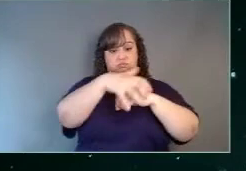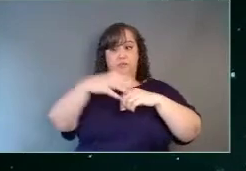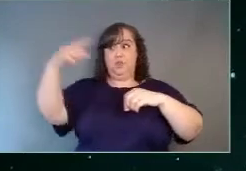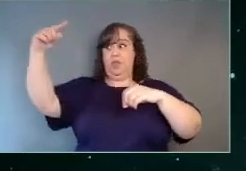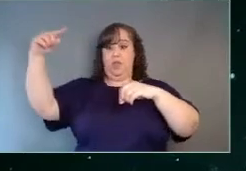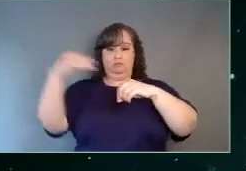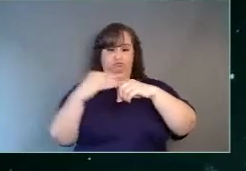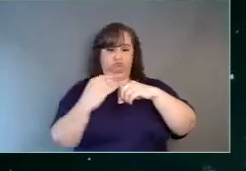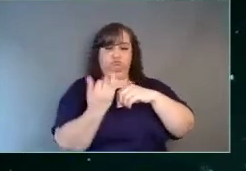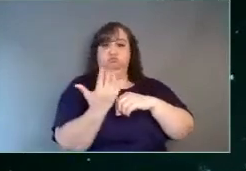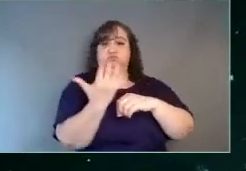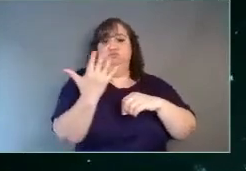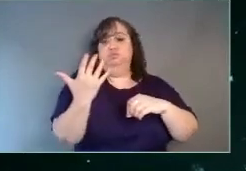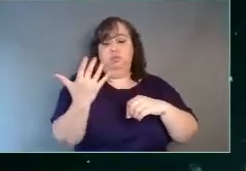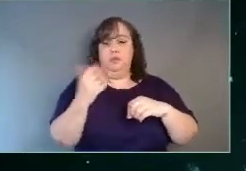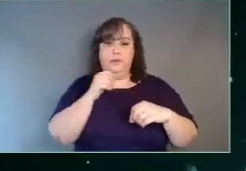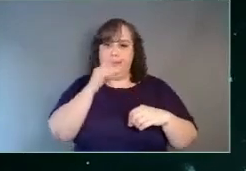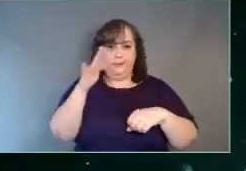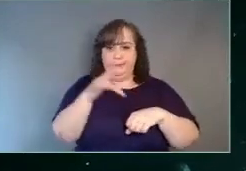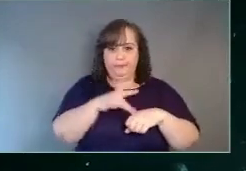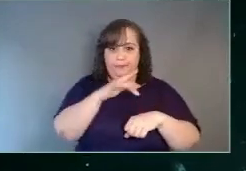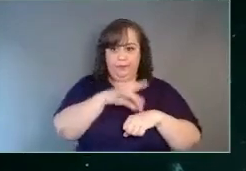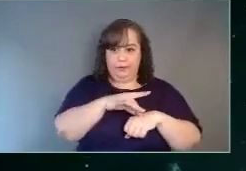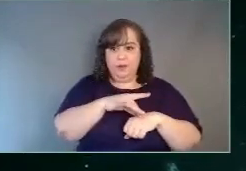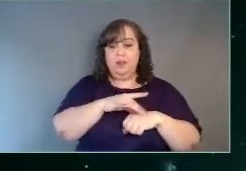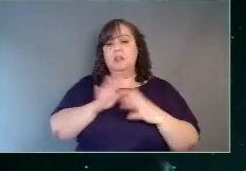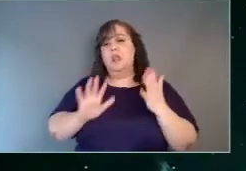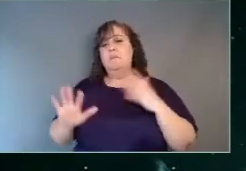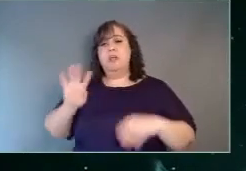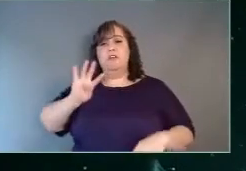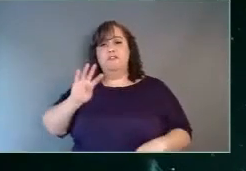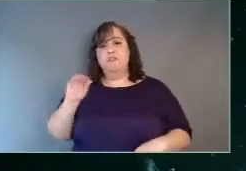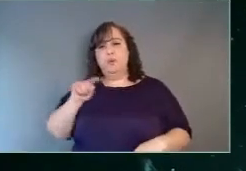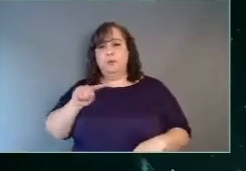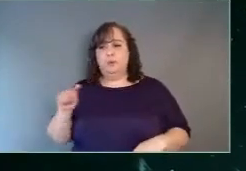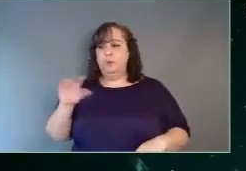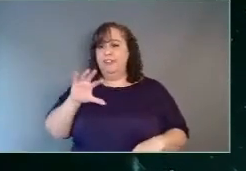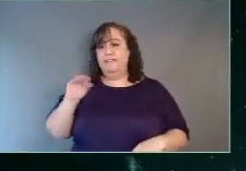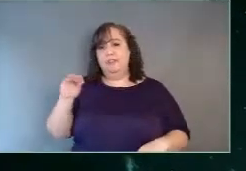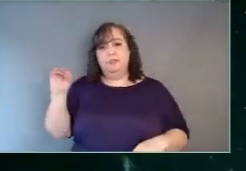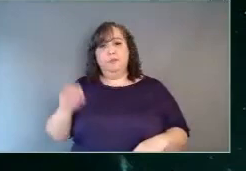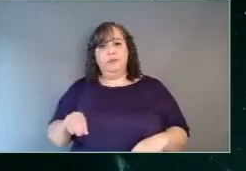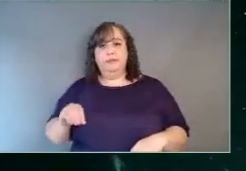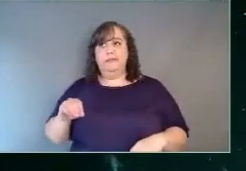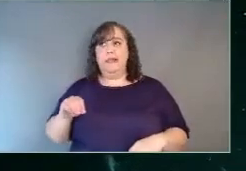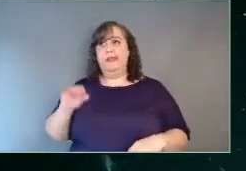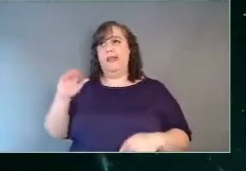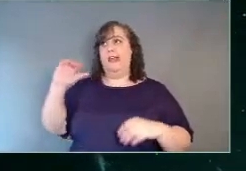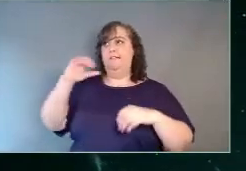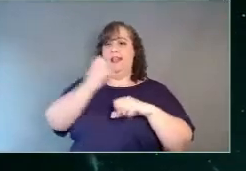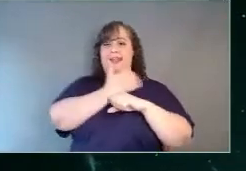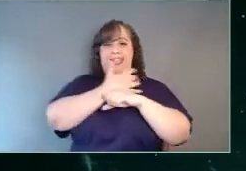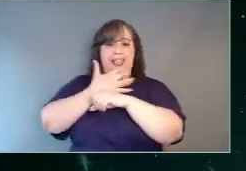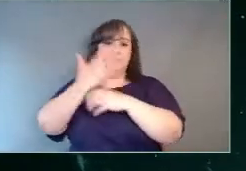we know about 40 or 50% of the asteroids that might cause like a regional